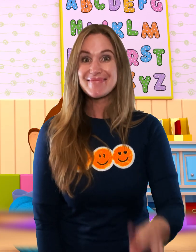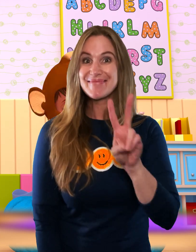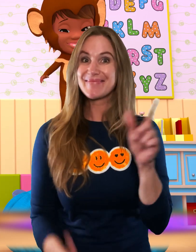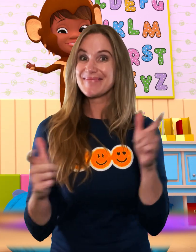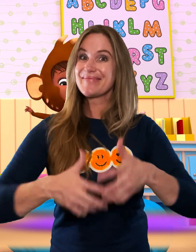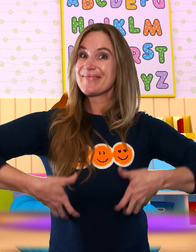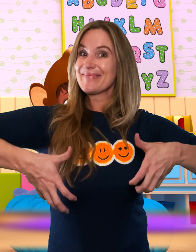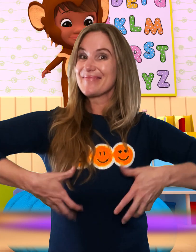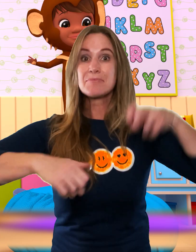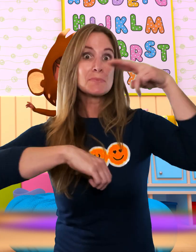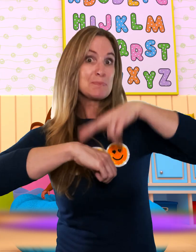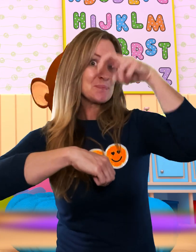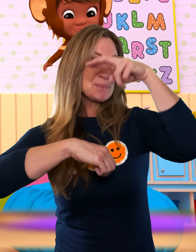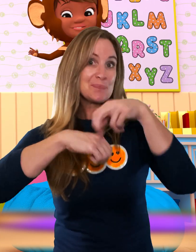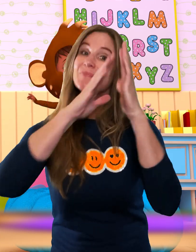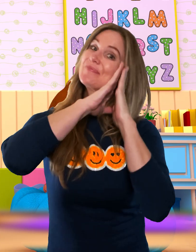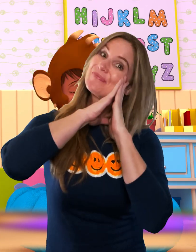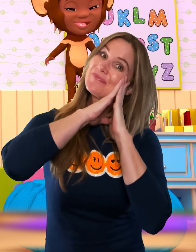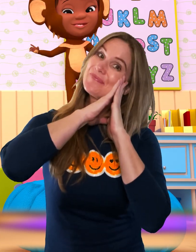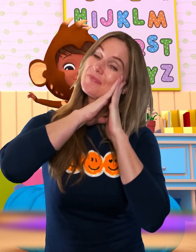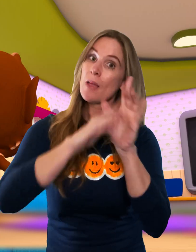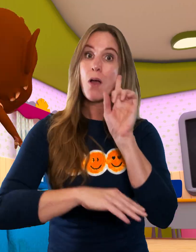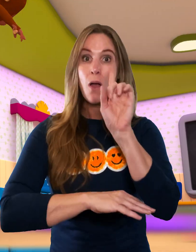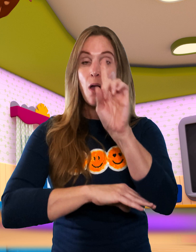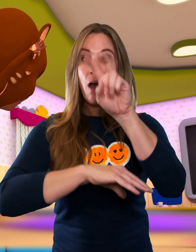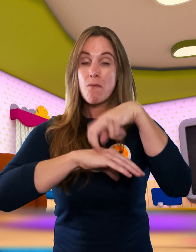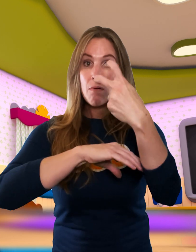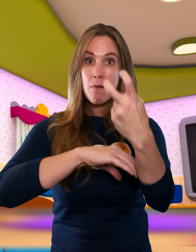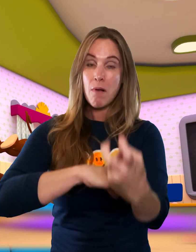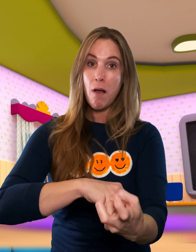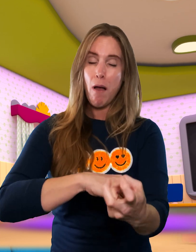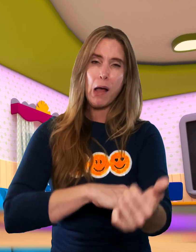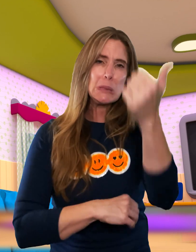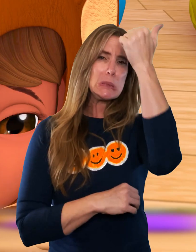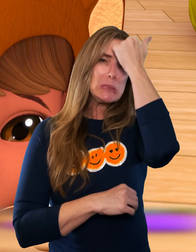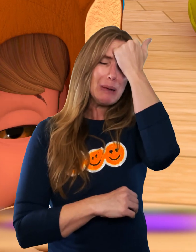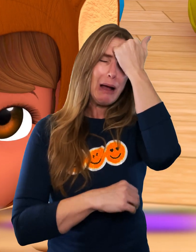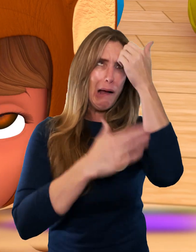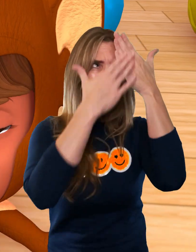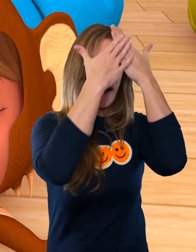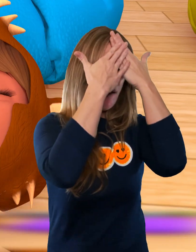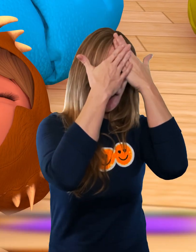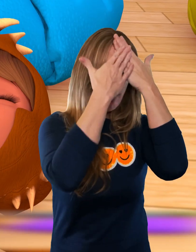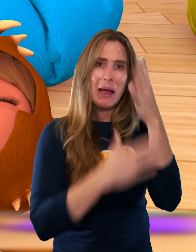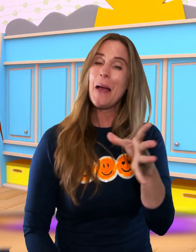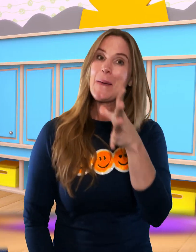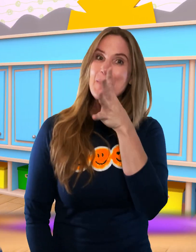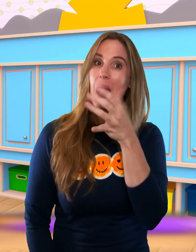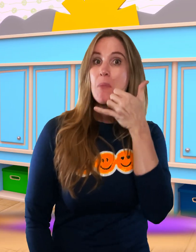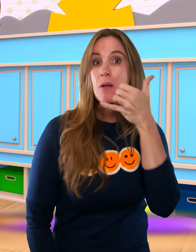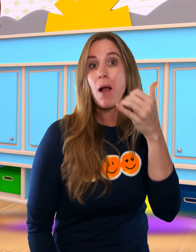Two little monkeys jumping on the bed. One fell off and bumped his head.